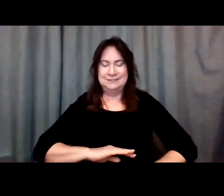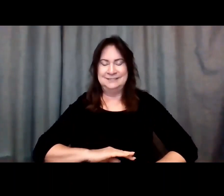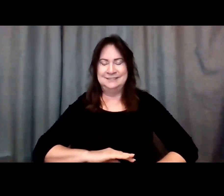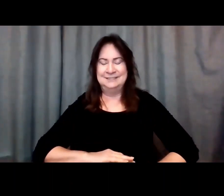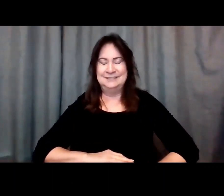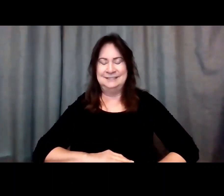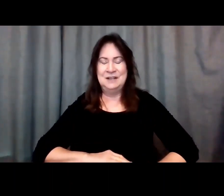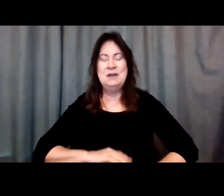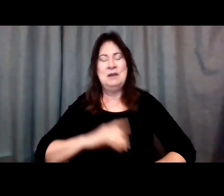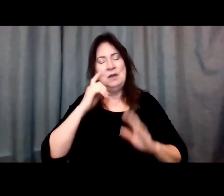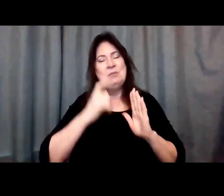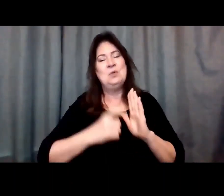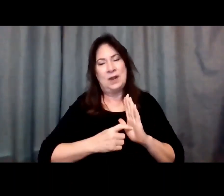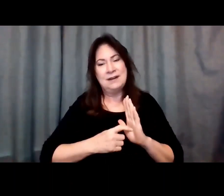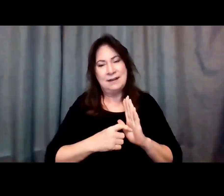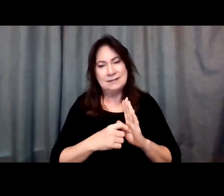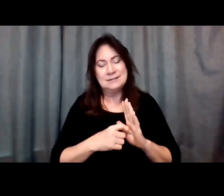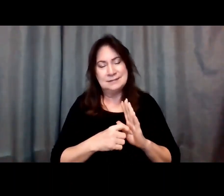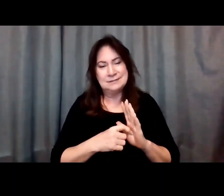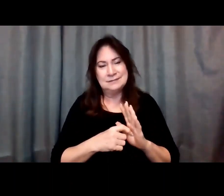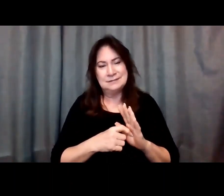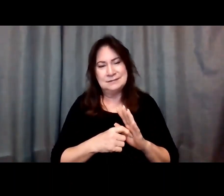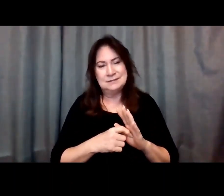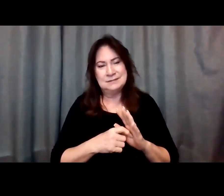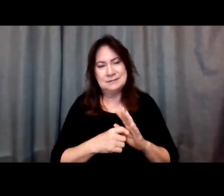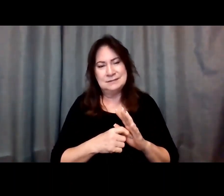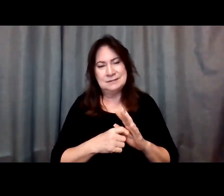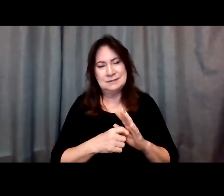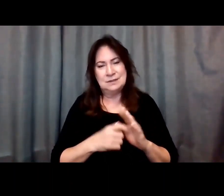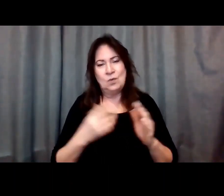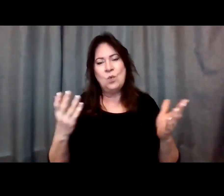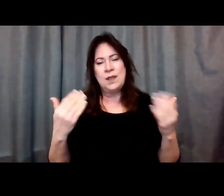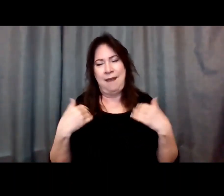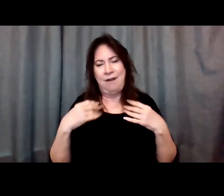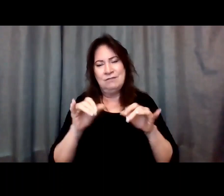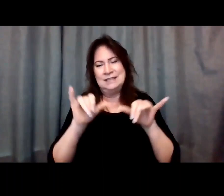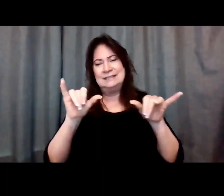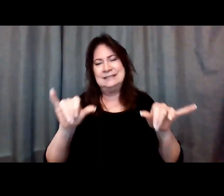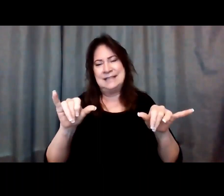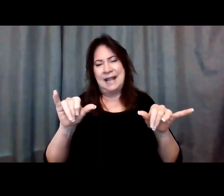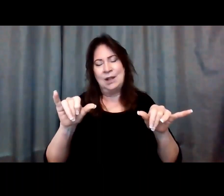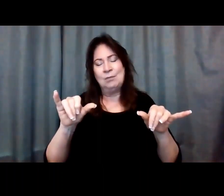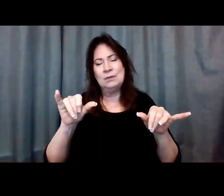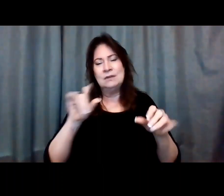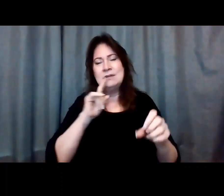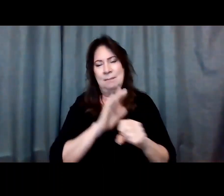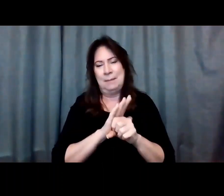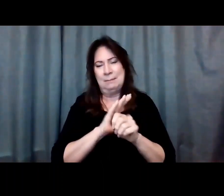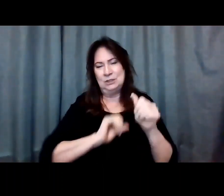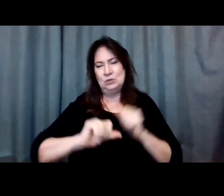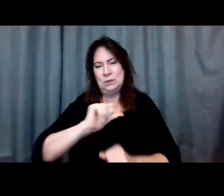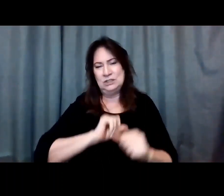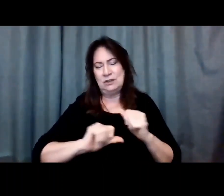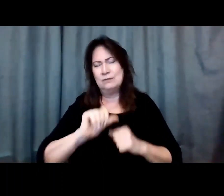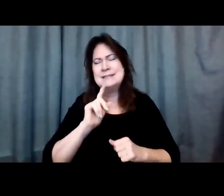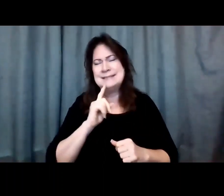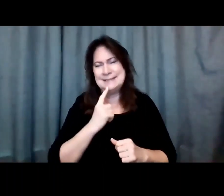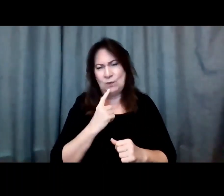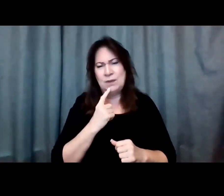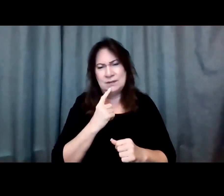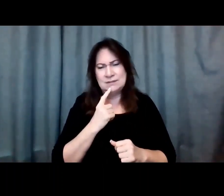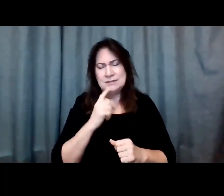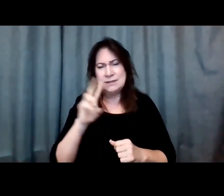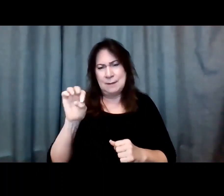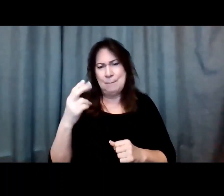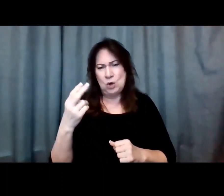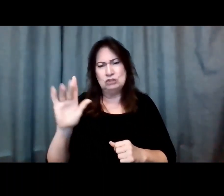but recognizing our, you know, mutual commitment to each other. So take that seriously. The one thing you've got